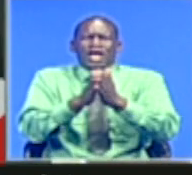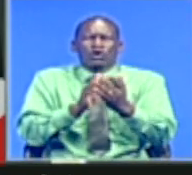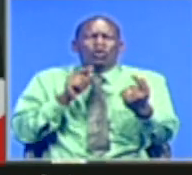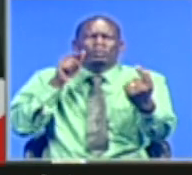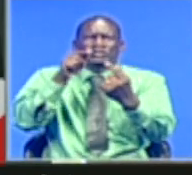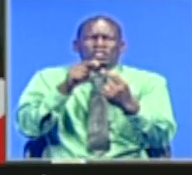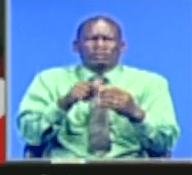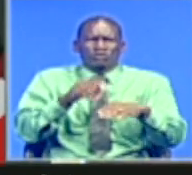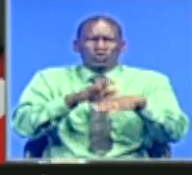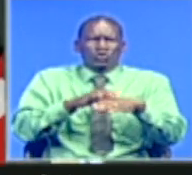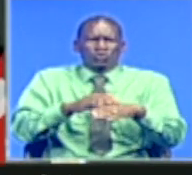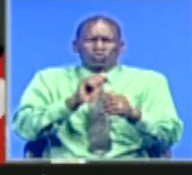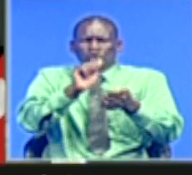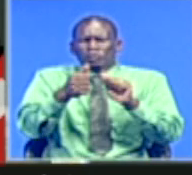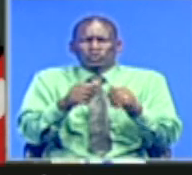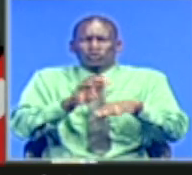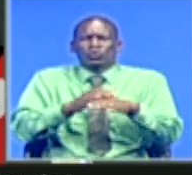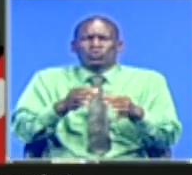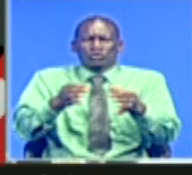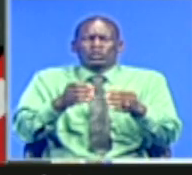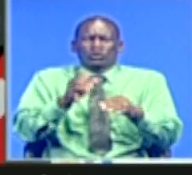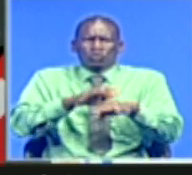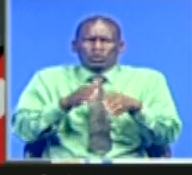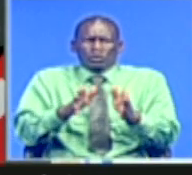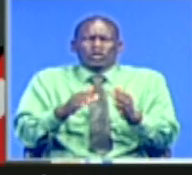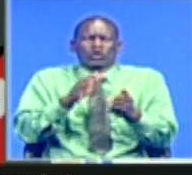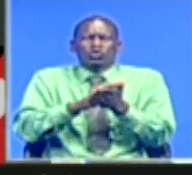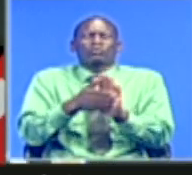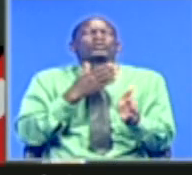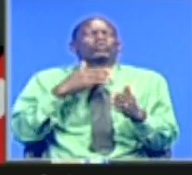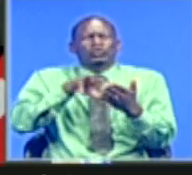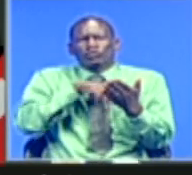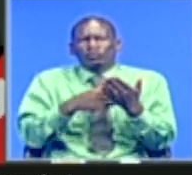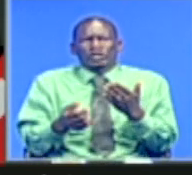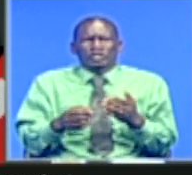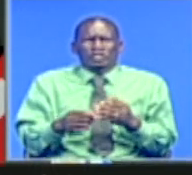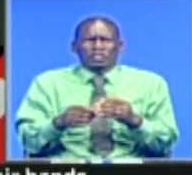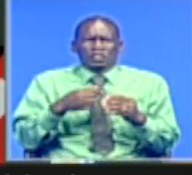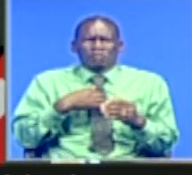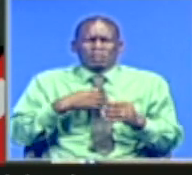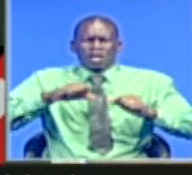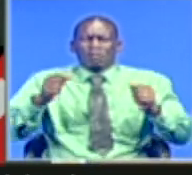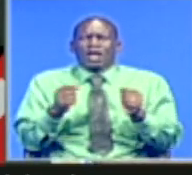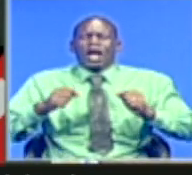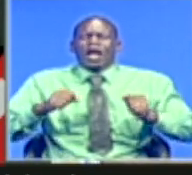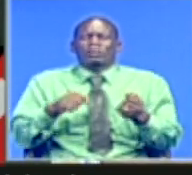Good game, good account of ourselves. Nobody wants to lose. We don't want to lose. And so for me, I am happy with where we